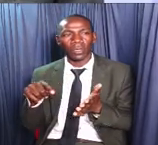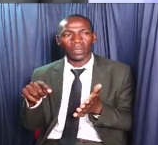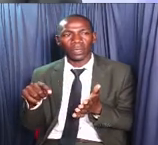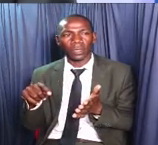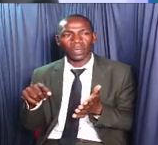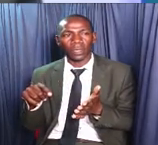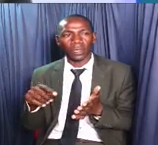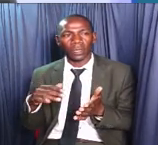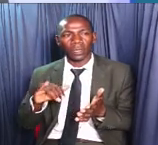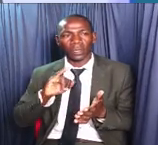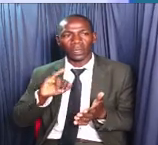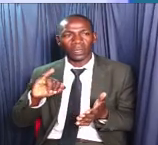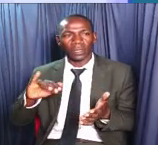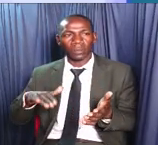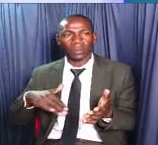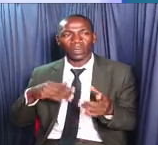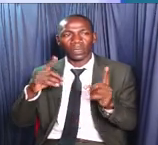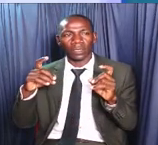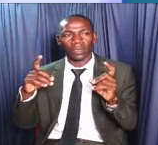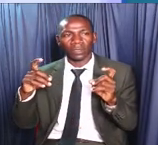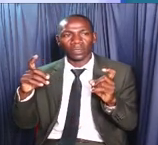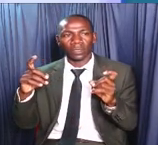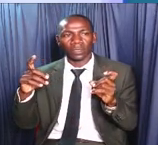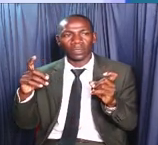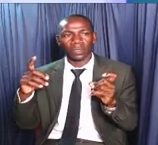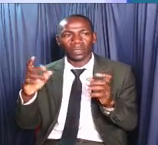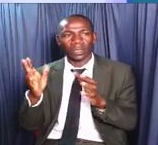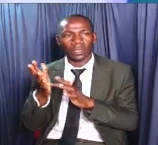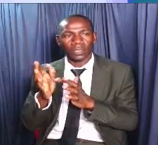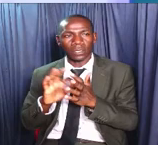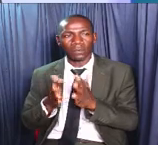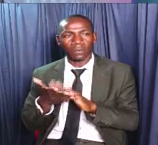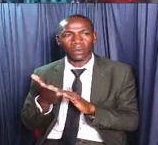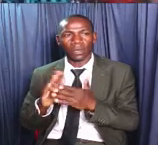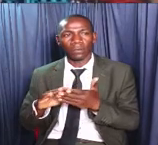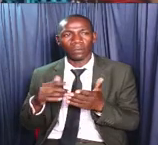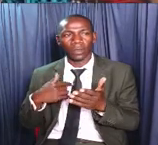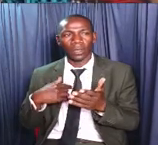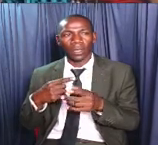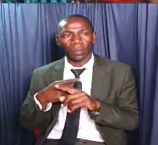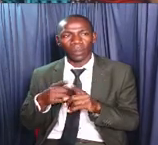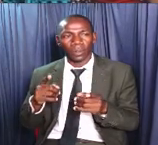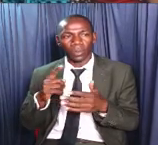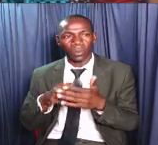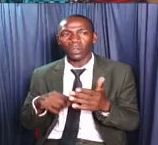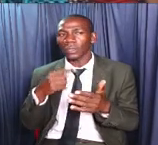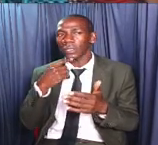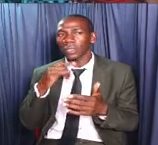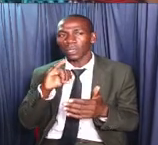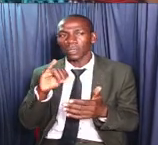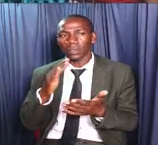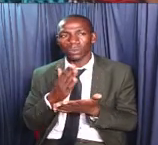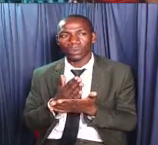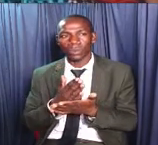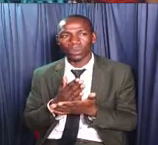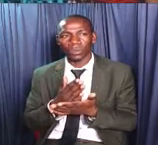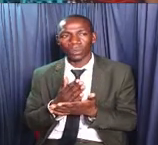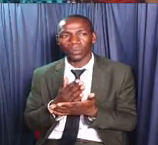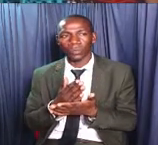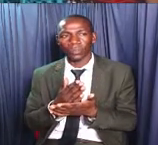here. Ni dhambi zangu. The cause is my sins. Yesu nisamehe. Jesus forgave. Lakini haya semayo ni kweli. But what is spoken is very true